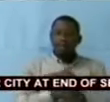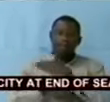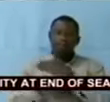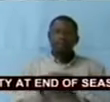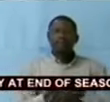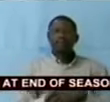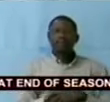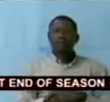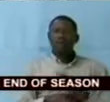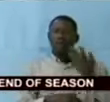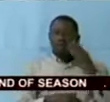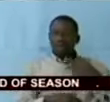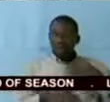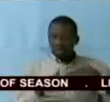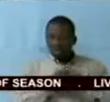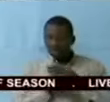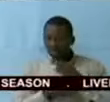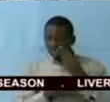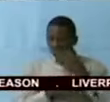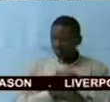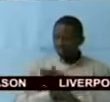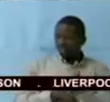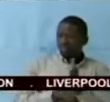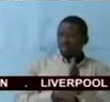When I came out to the gate,